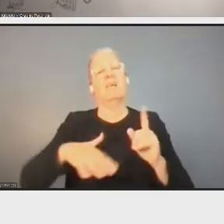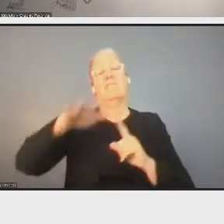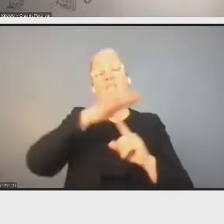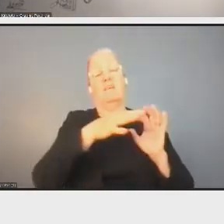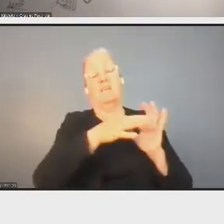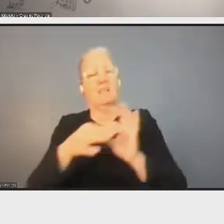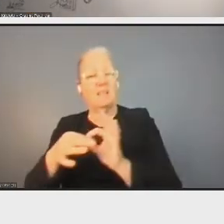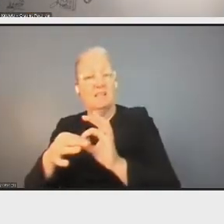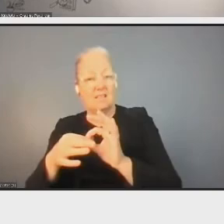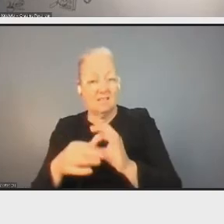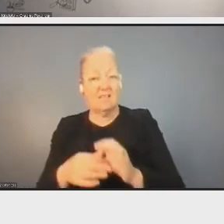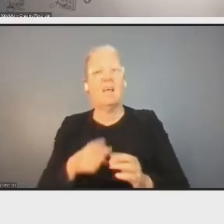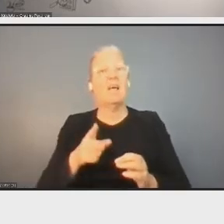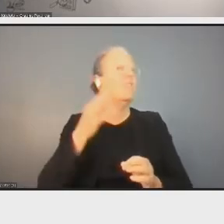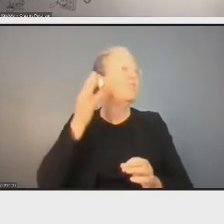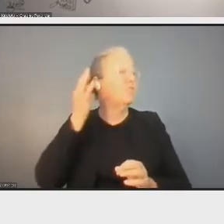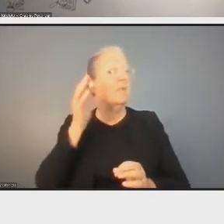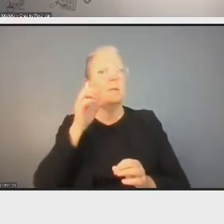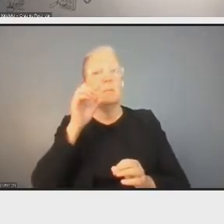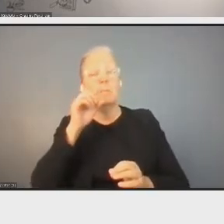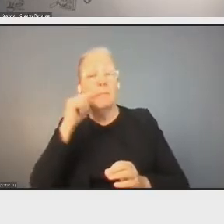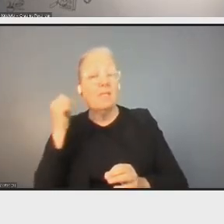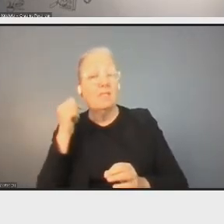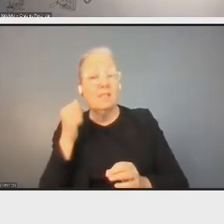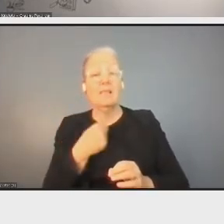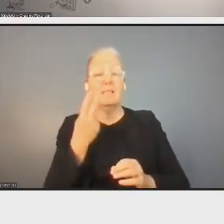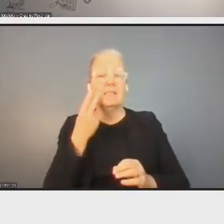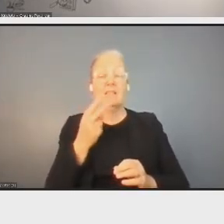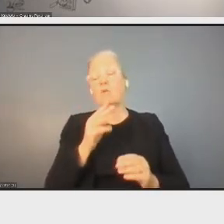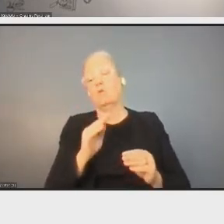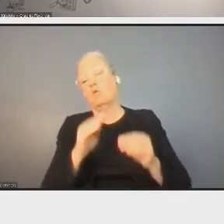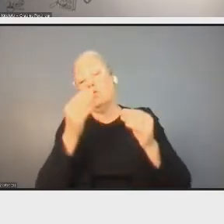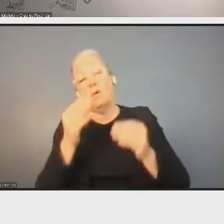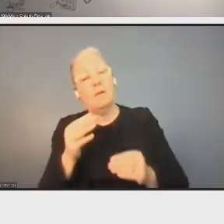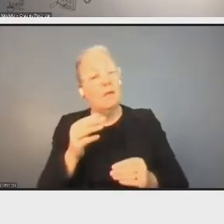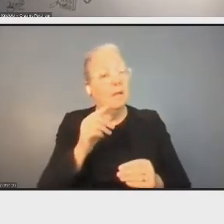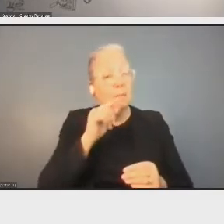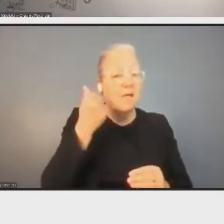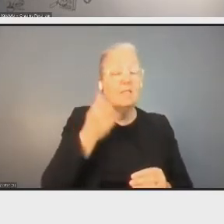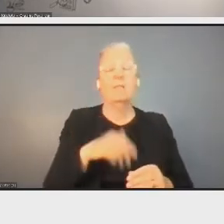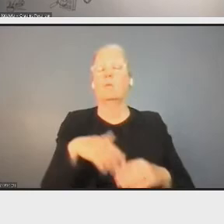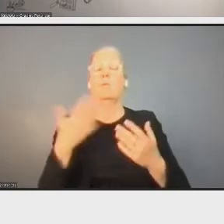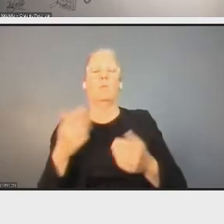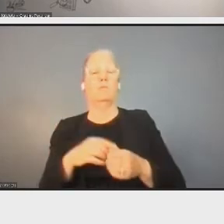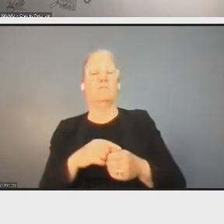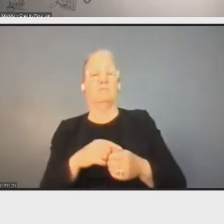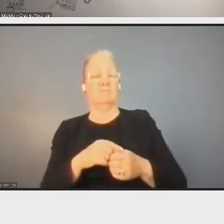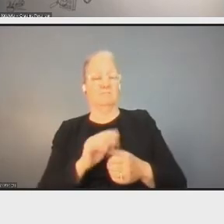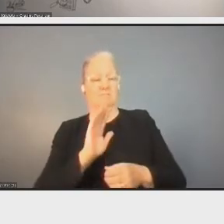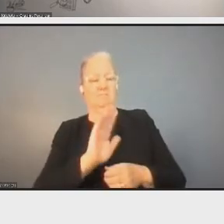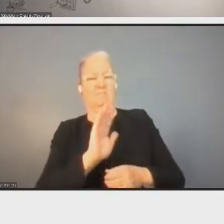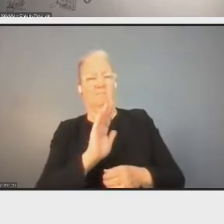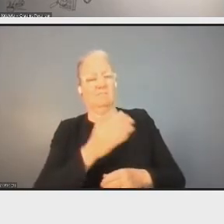And all gender, not talking about only women, but, you know, young men, or, you know, of how all those roles where they're